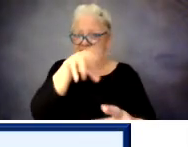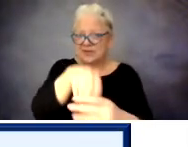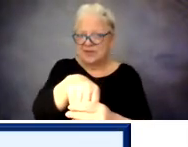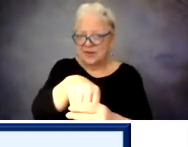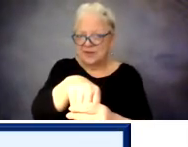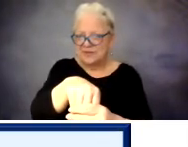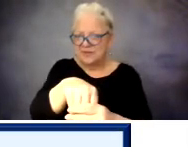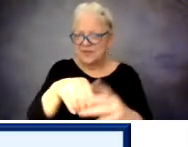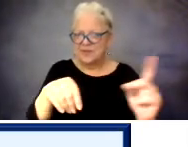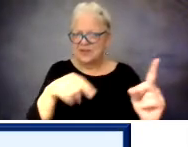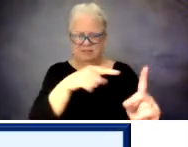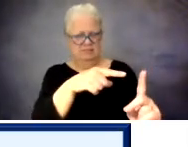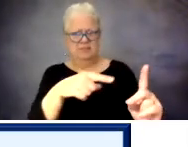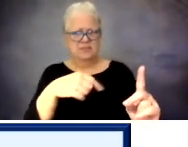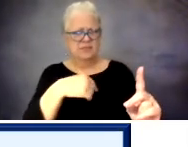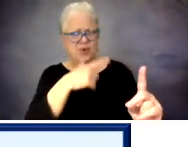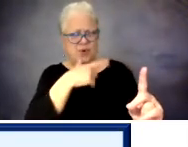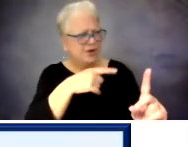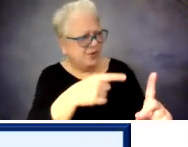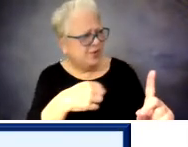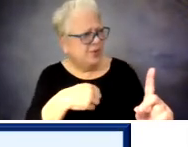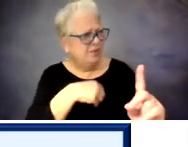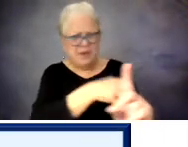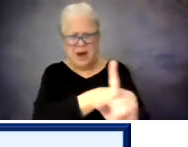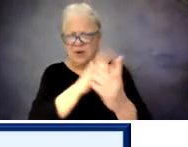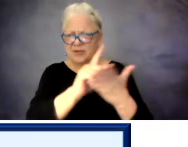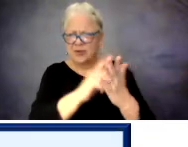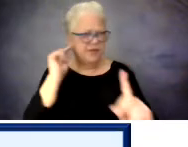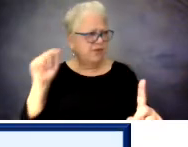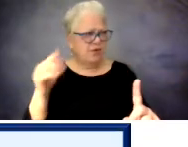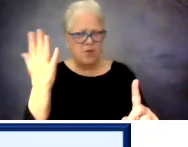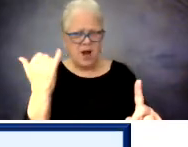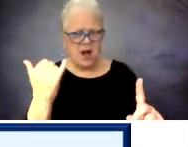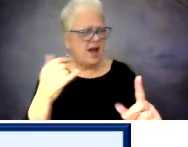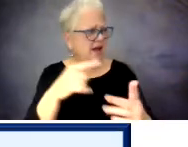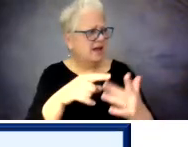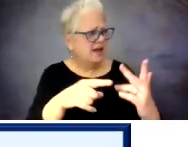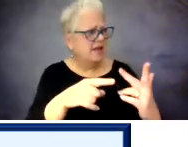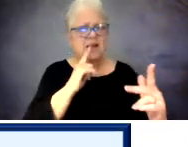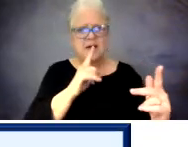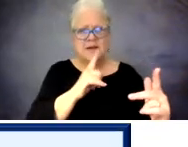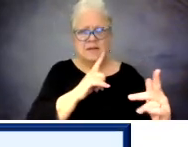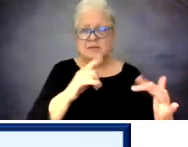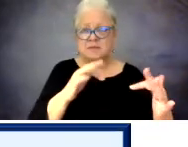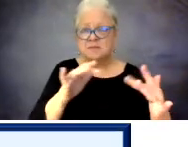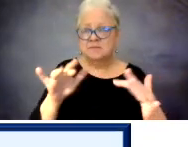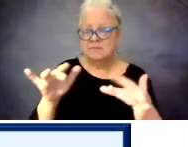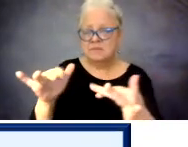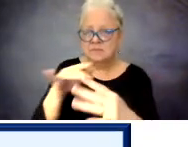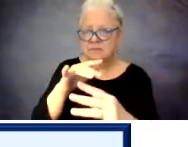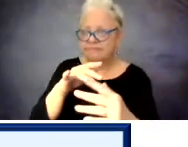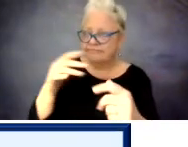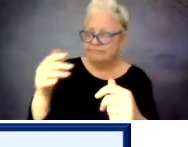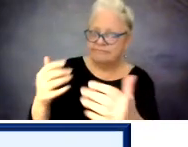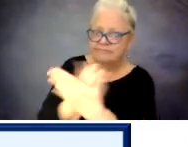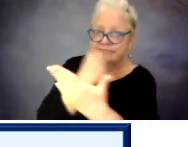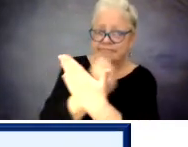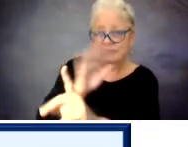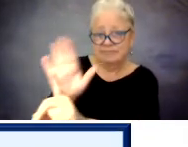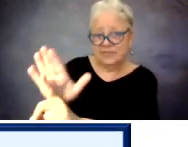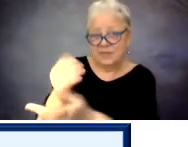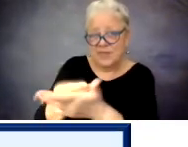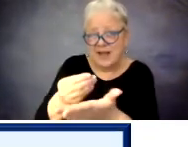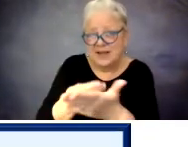sudden has a power of attorney, and they're, doing everything they can to get the elder's money.